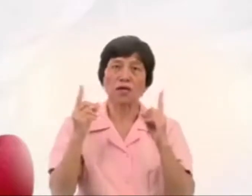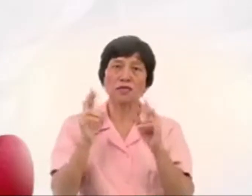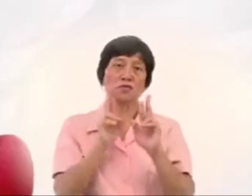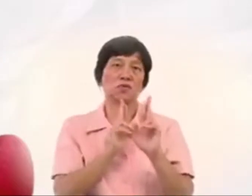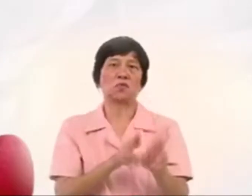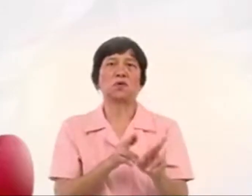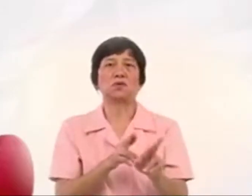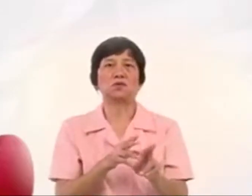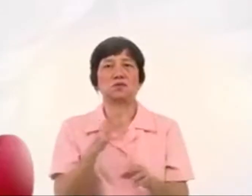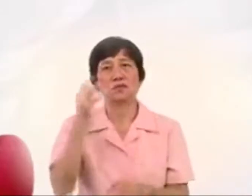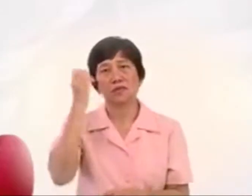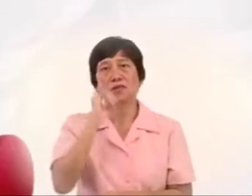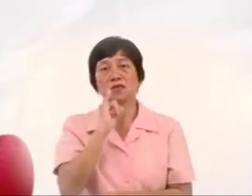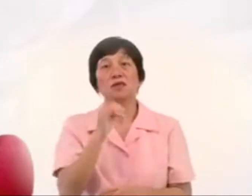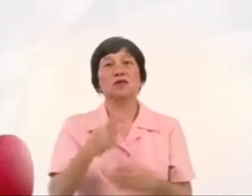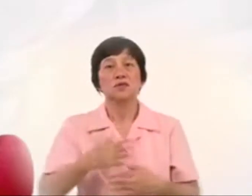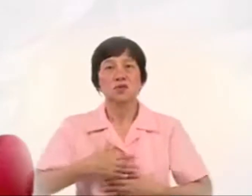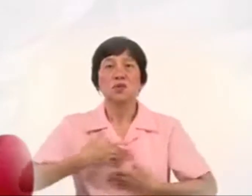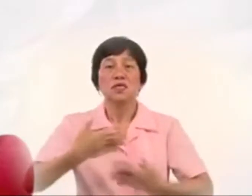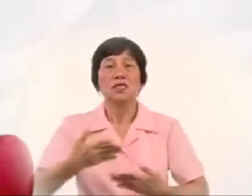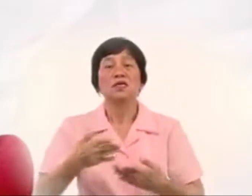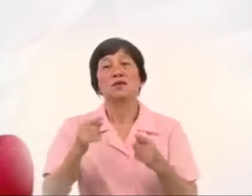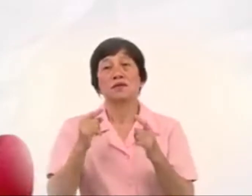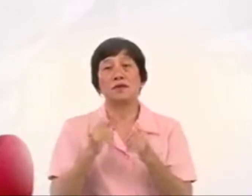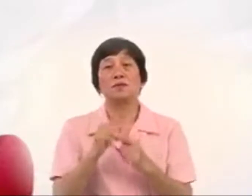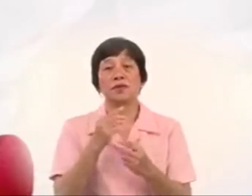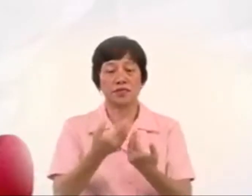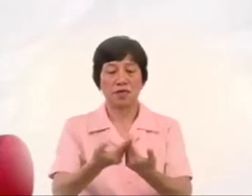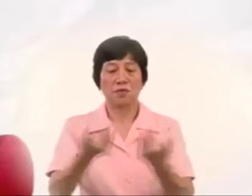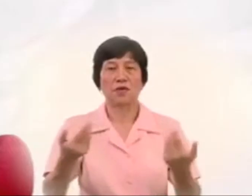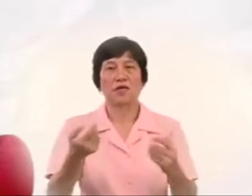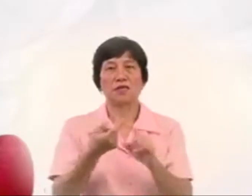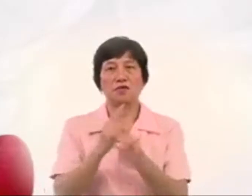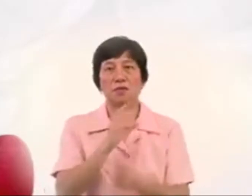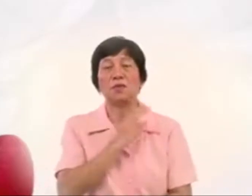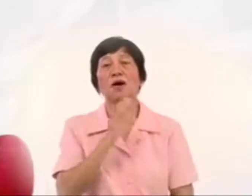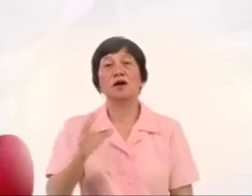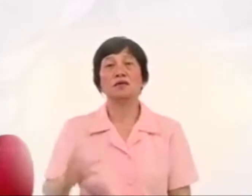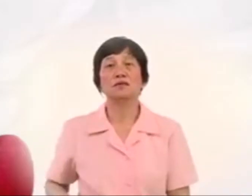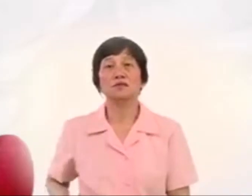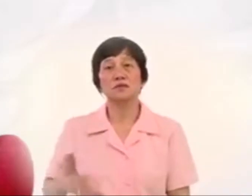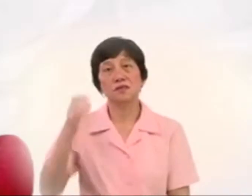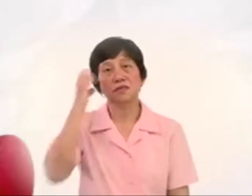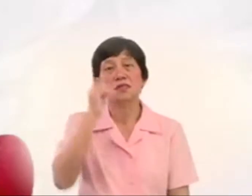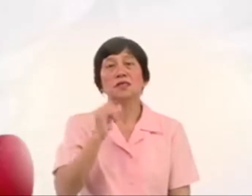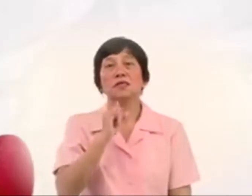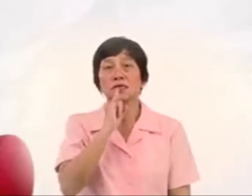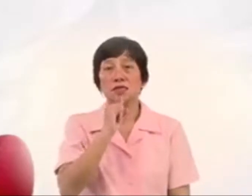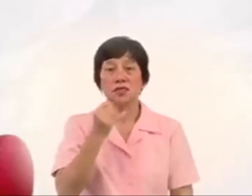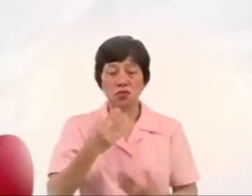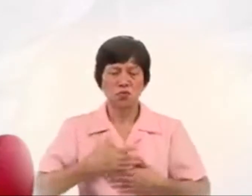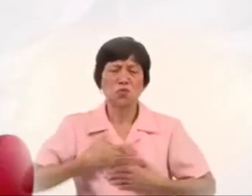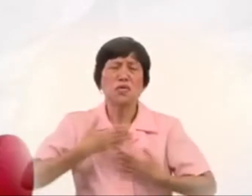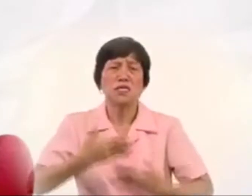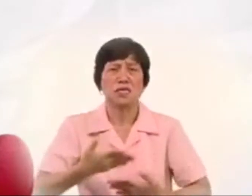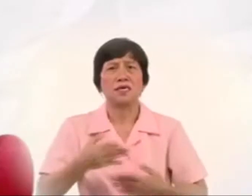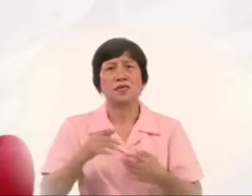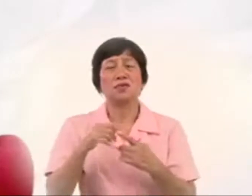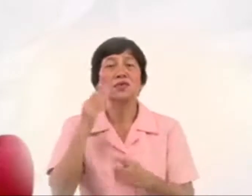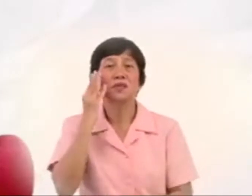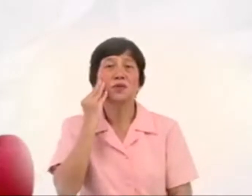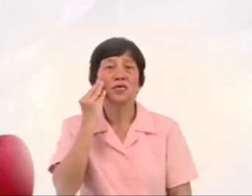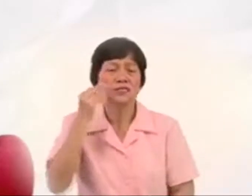is willing to be separated from Christ. He is willing to experience deep pain